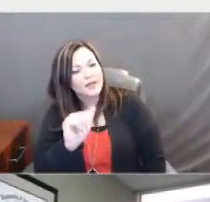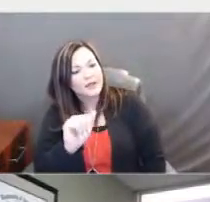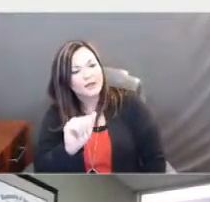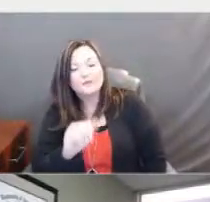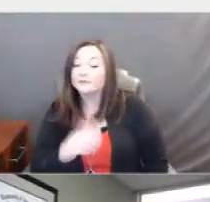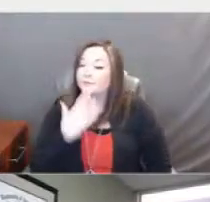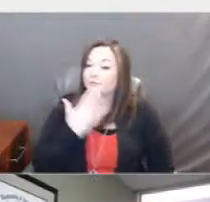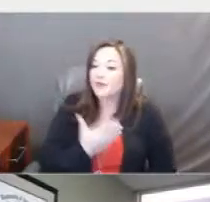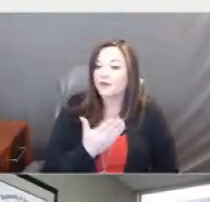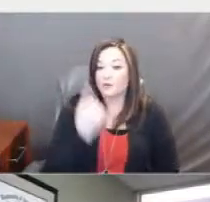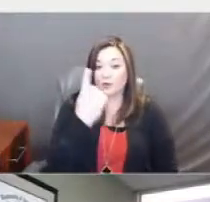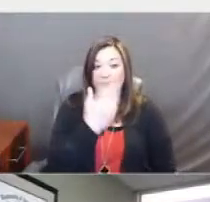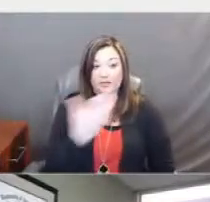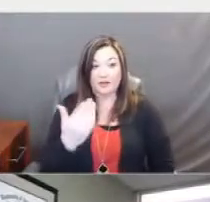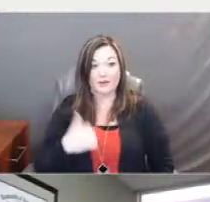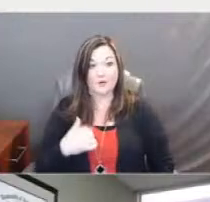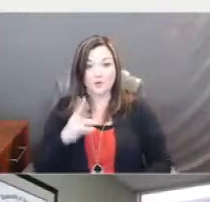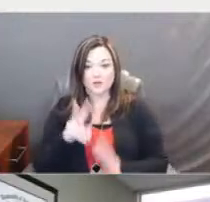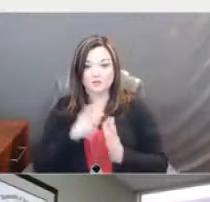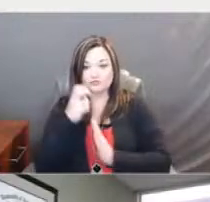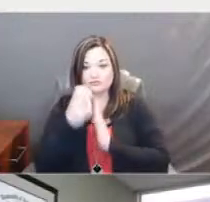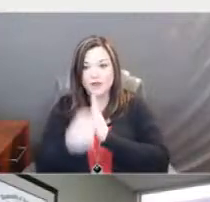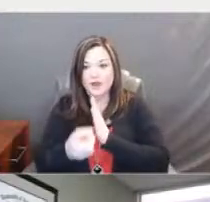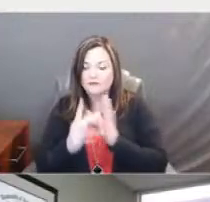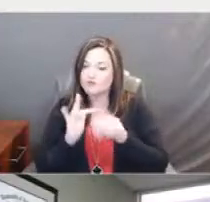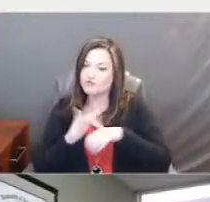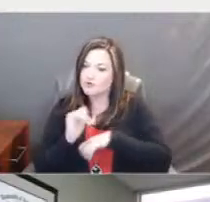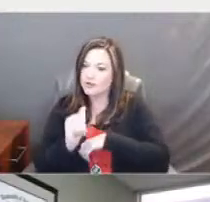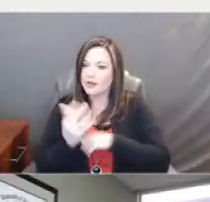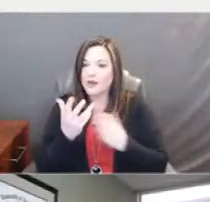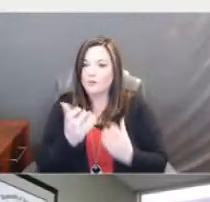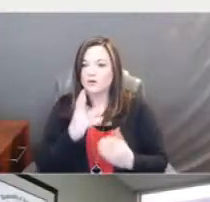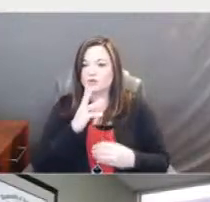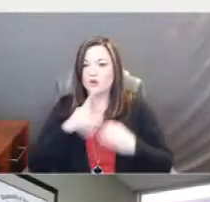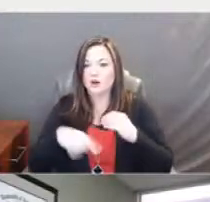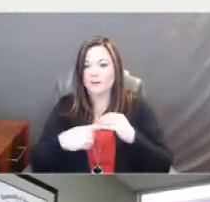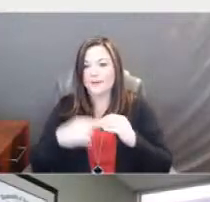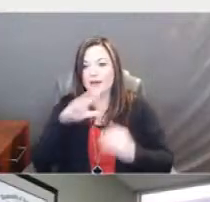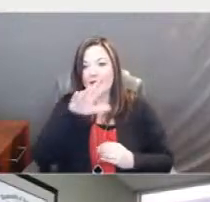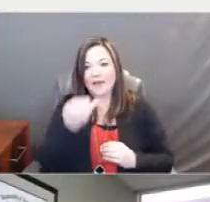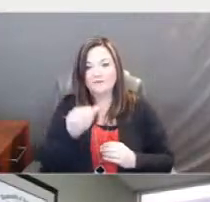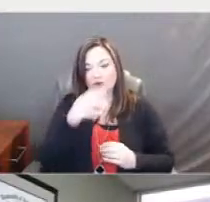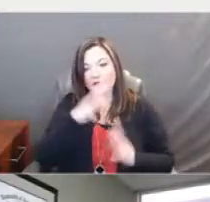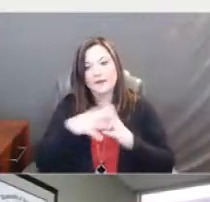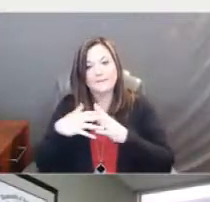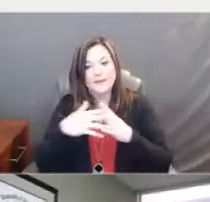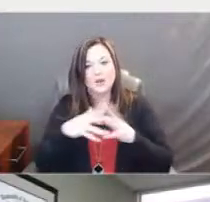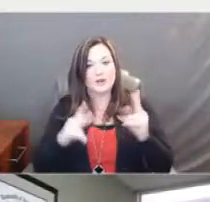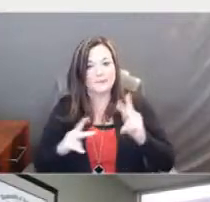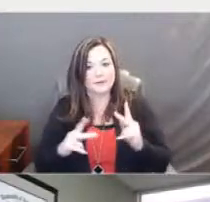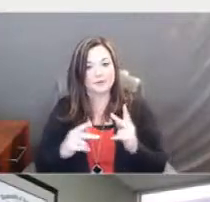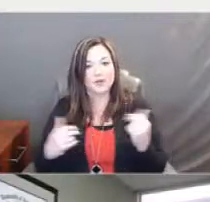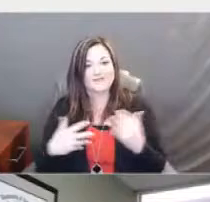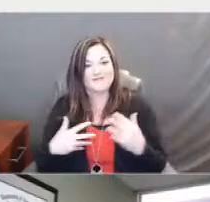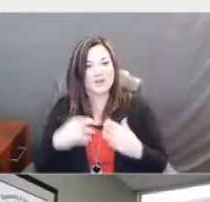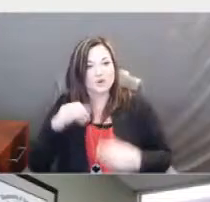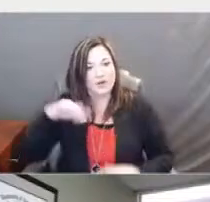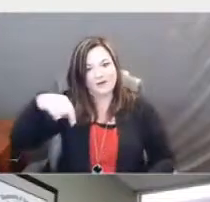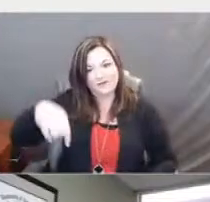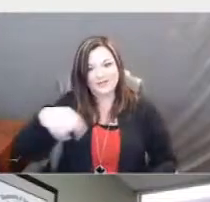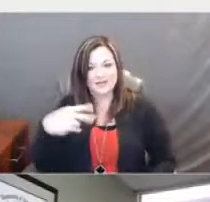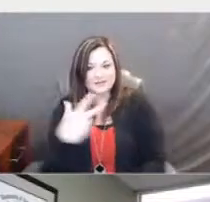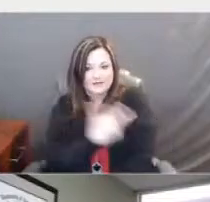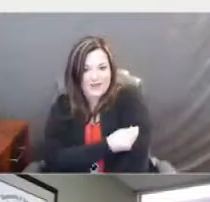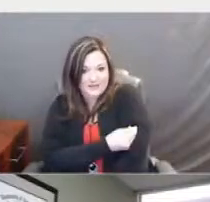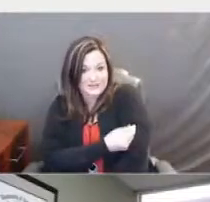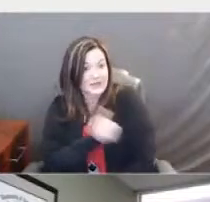really want to dive into, and I wanted to do this early on, is talk about African Americans and their fear of this vaccine. And many